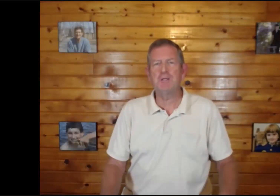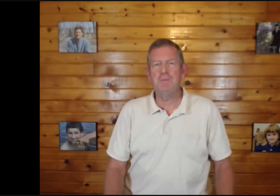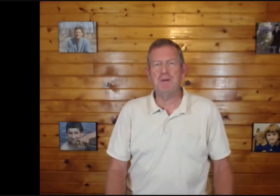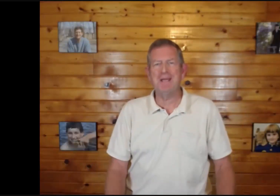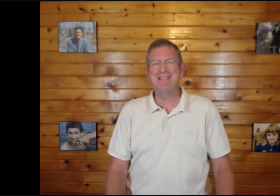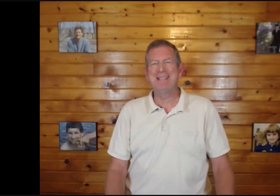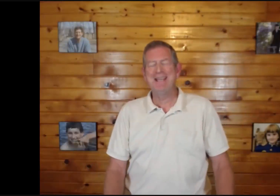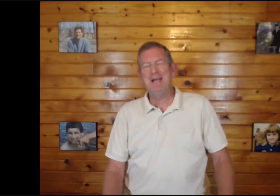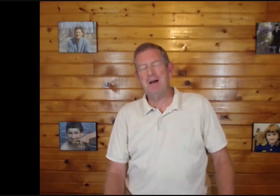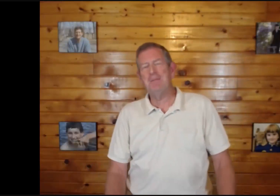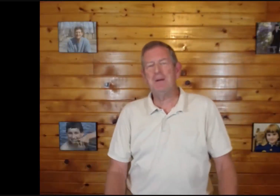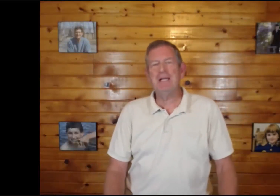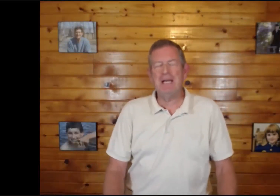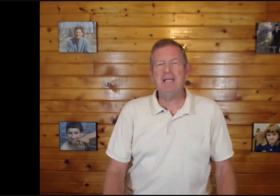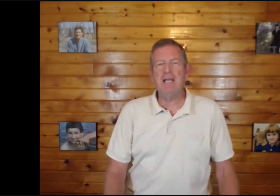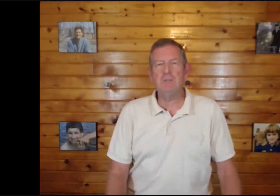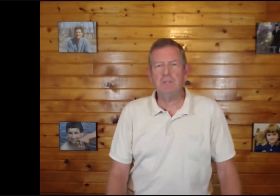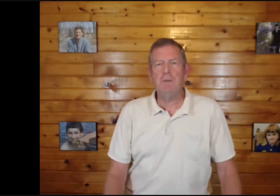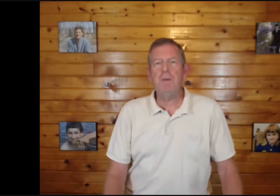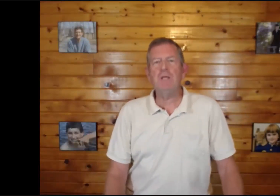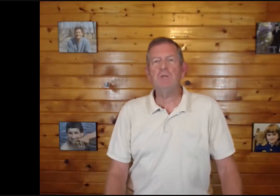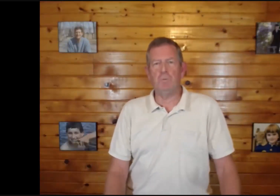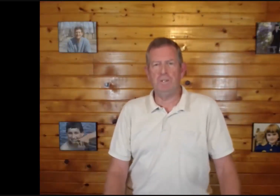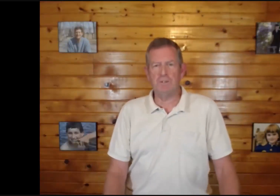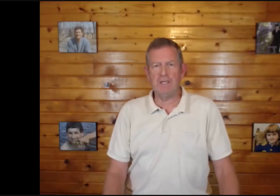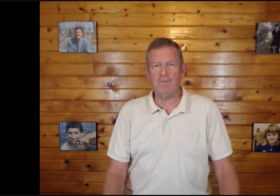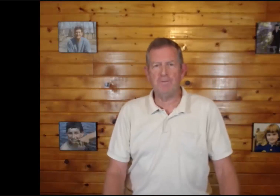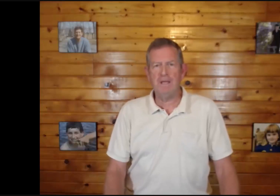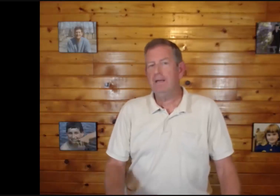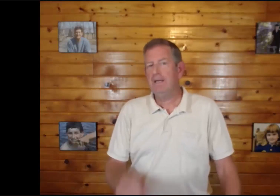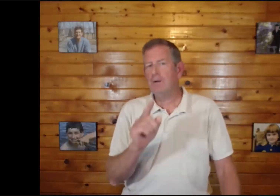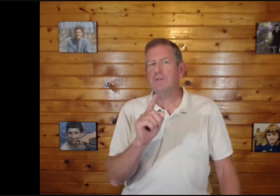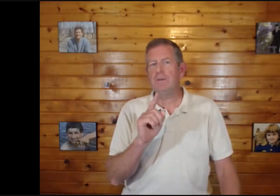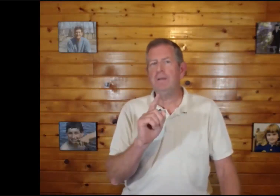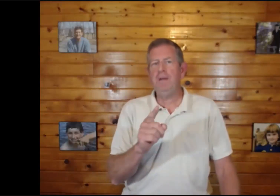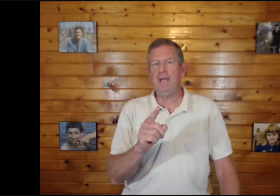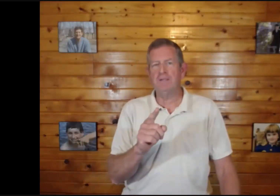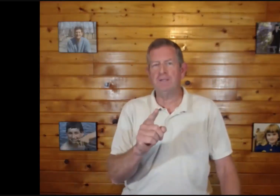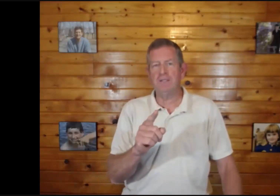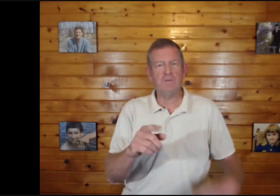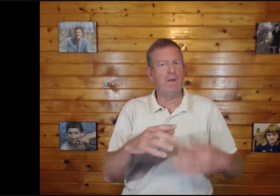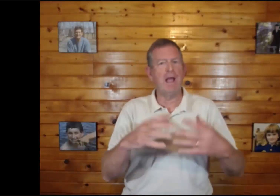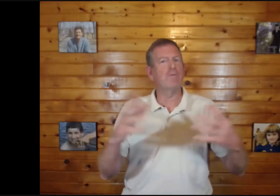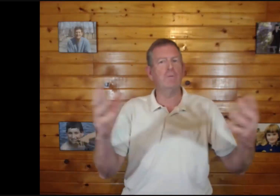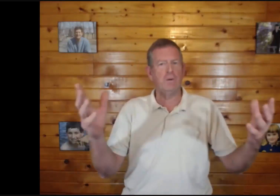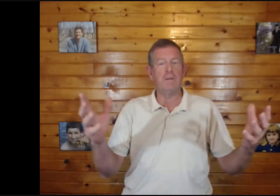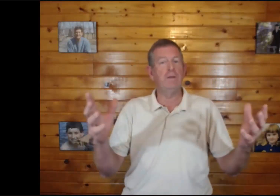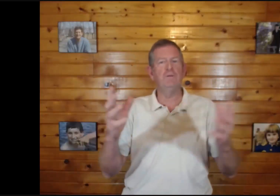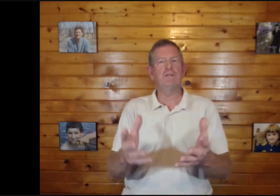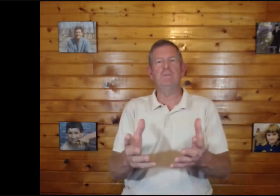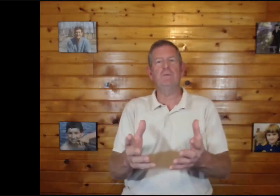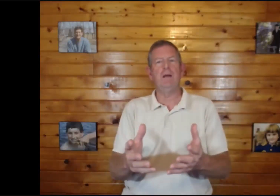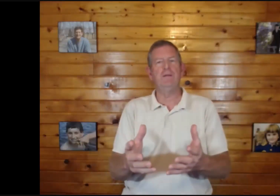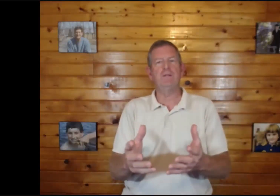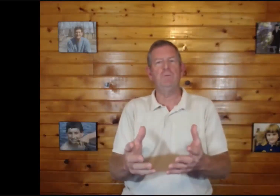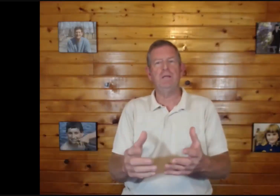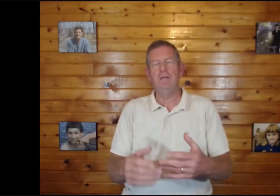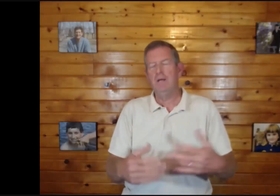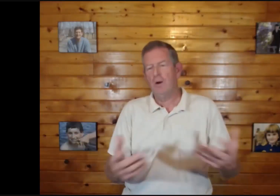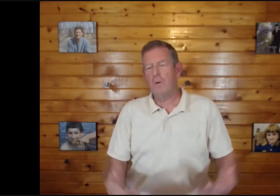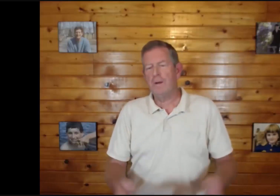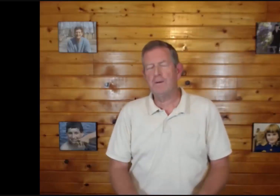enjoy the experience, but in any case, just be patient with yourself. Now, concerning pace, this is for everyone, whether you've just subscribed